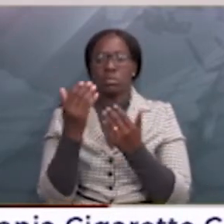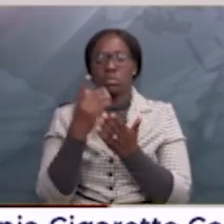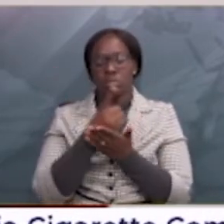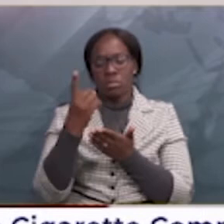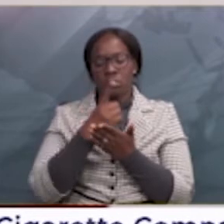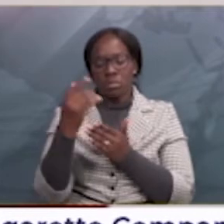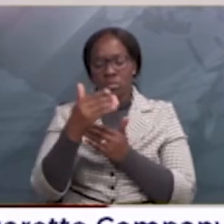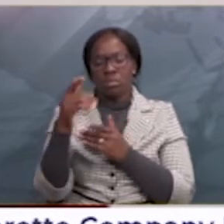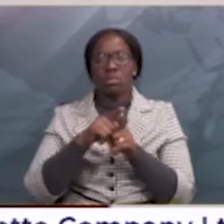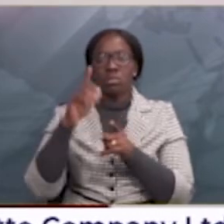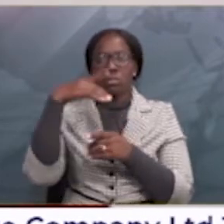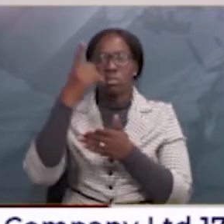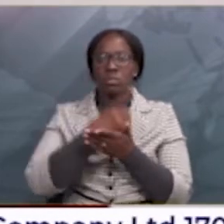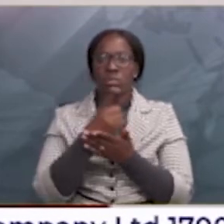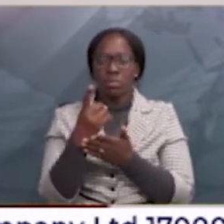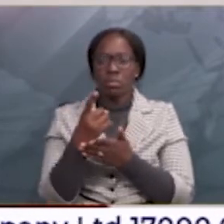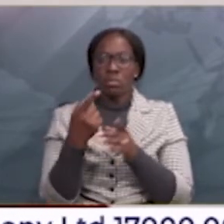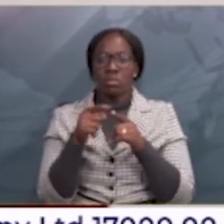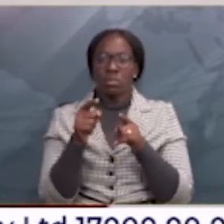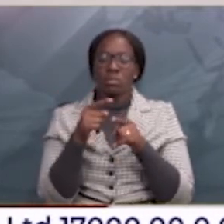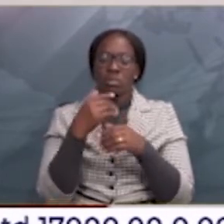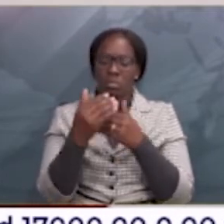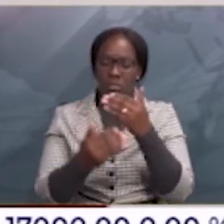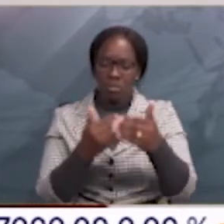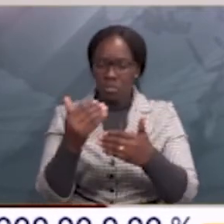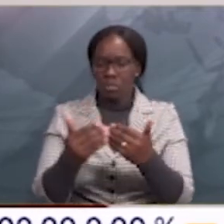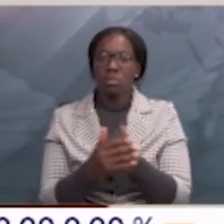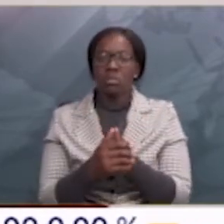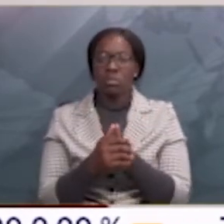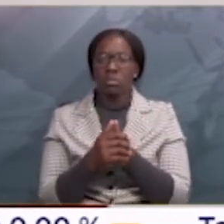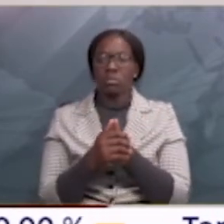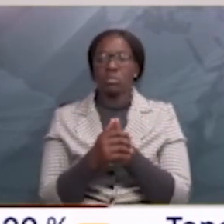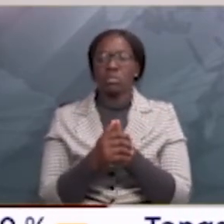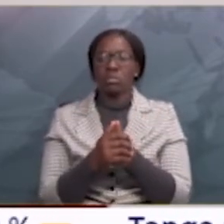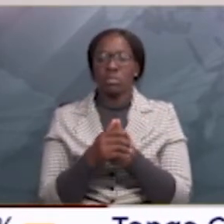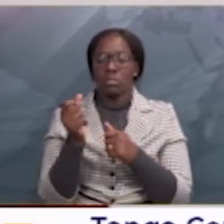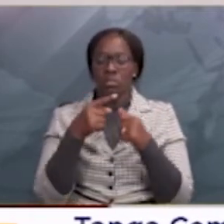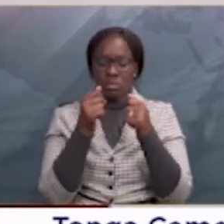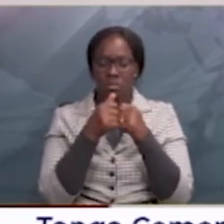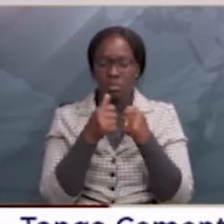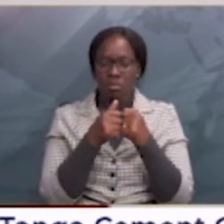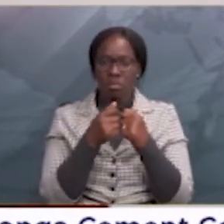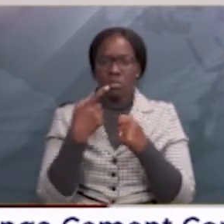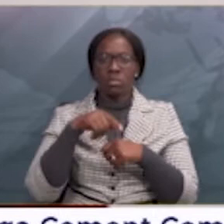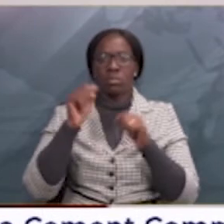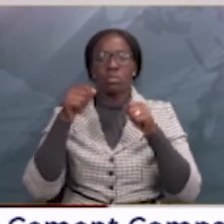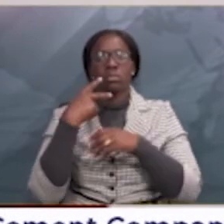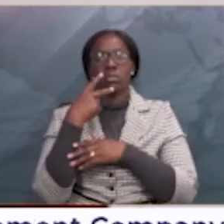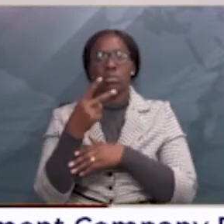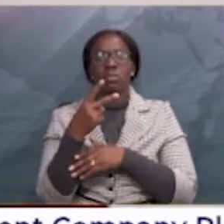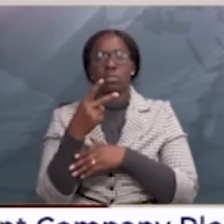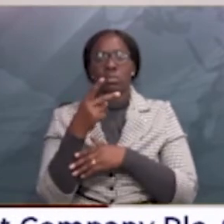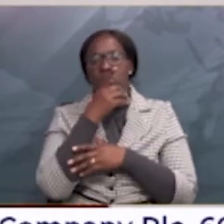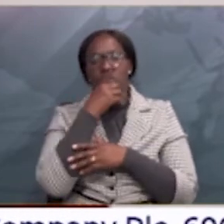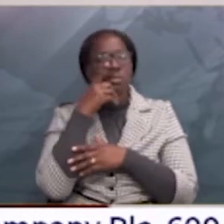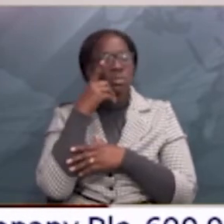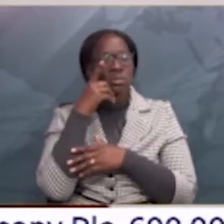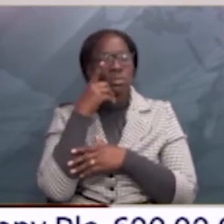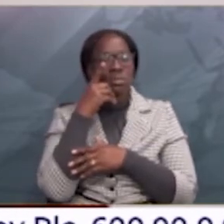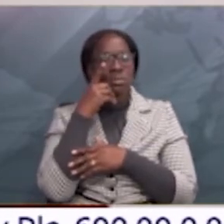even next week. But as we go into October now, we are likely to see dry conditions